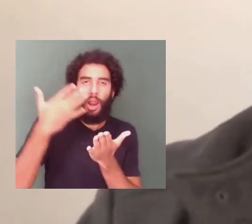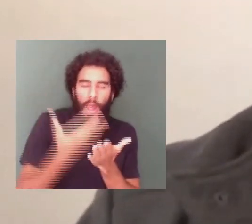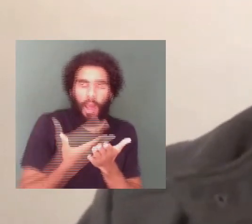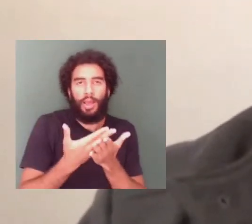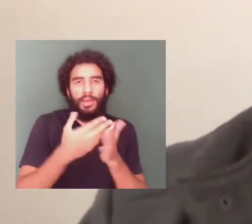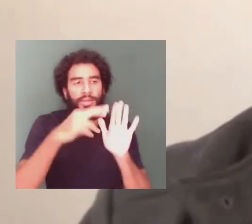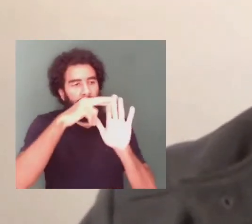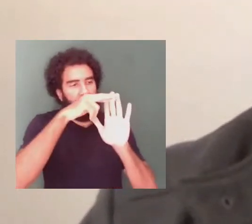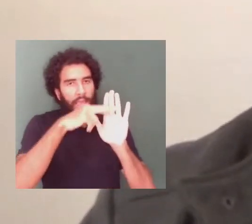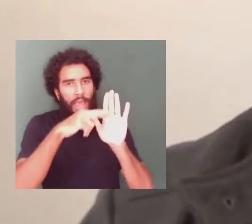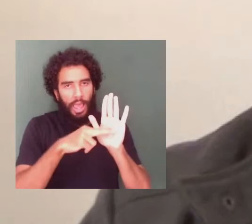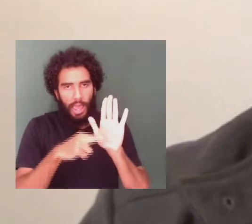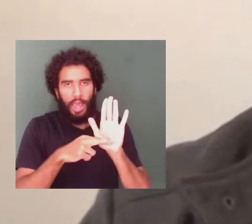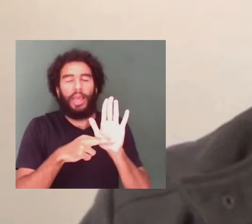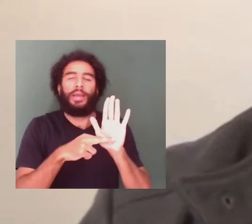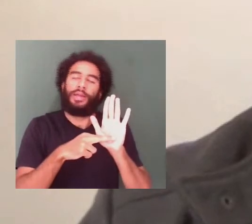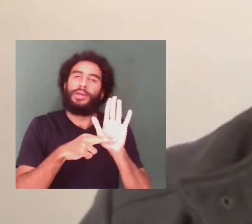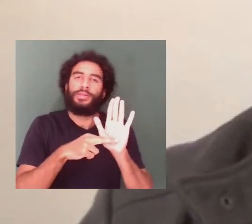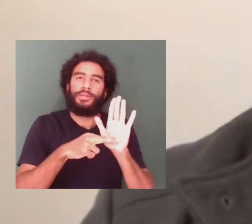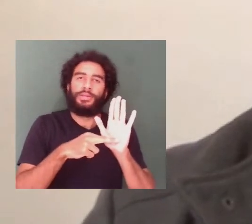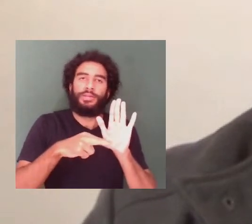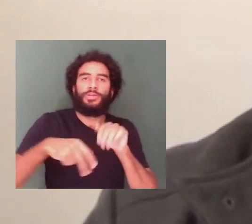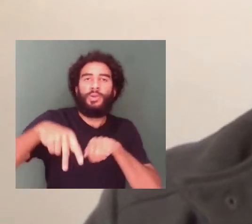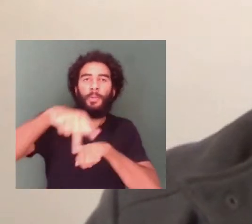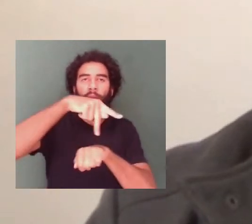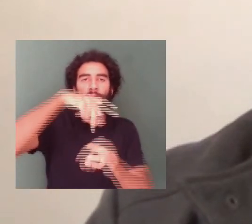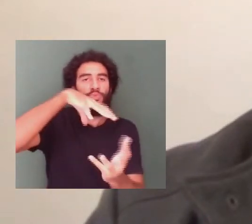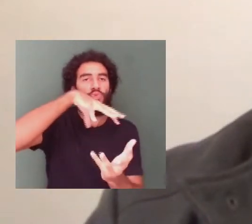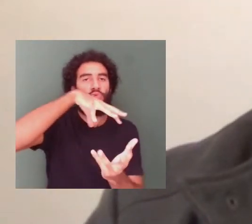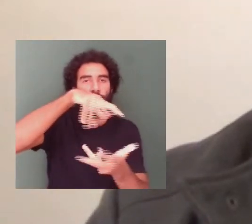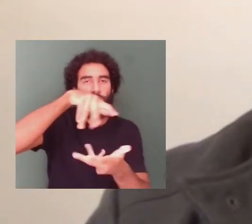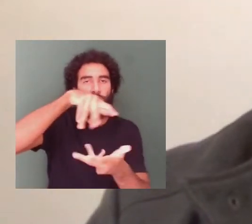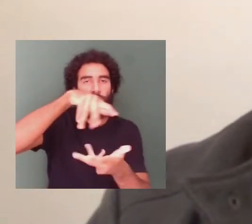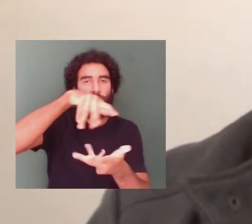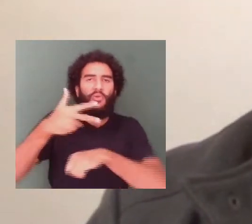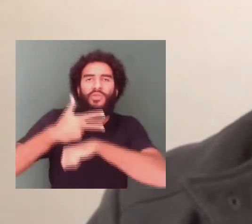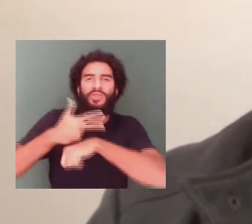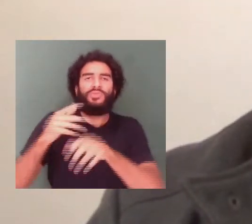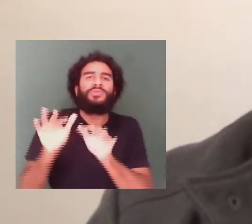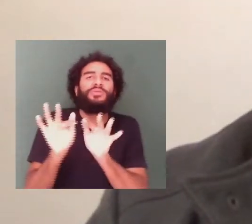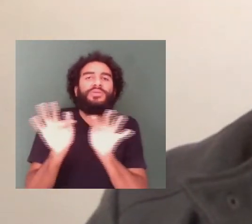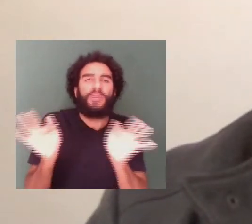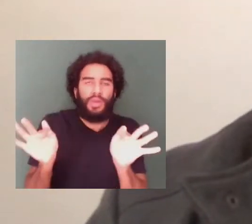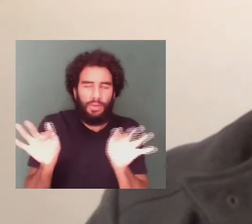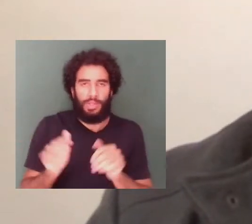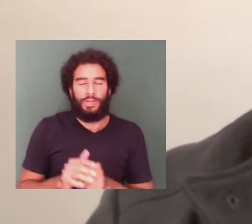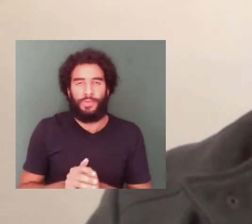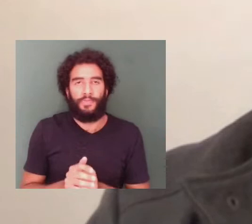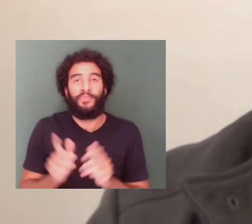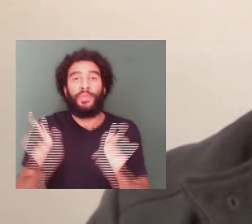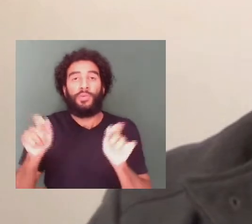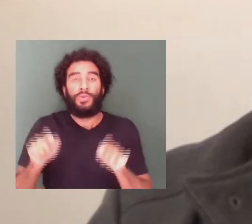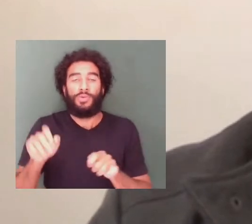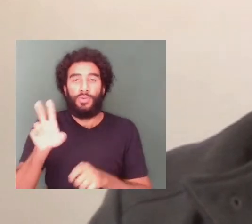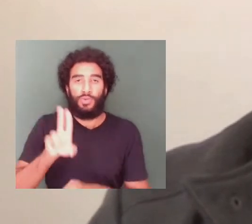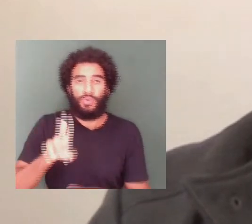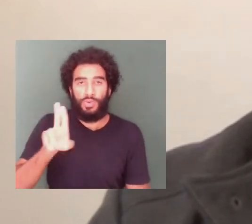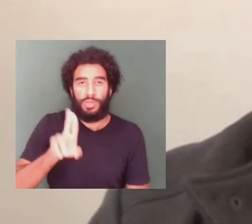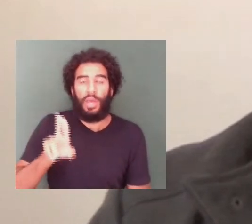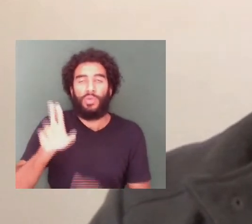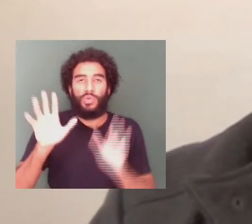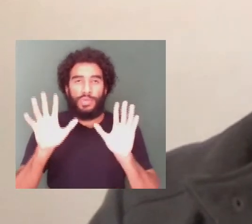the International Code, and it is a very simple video that can